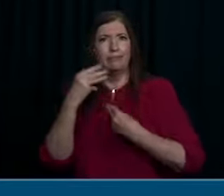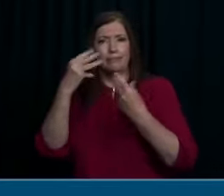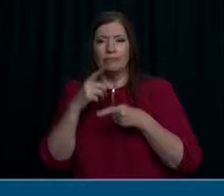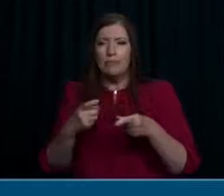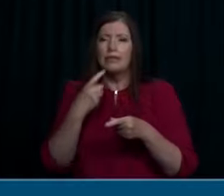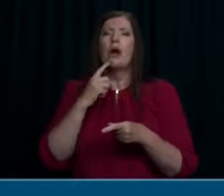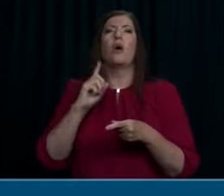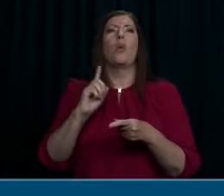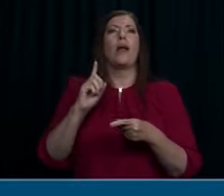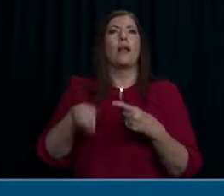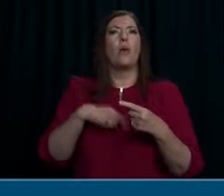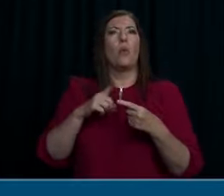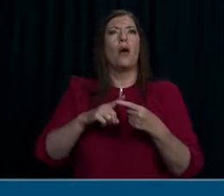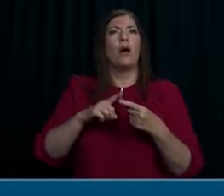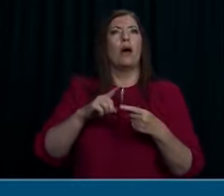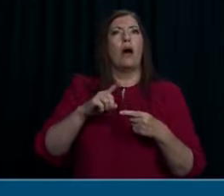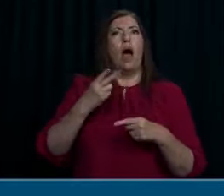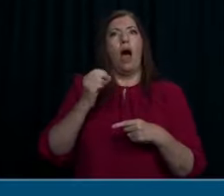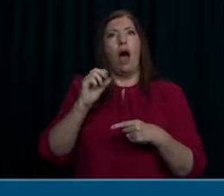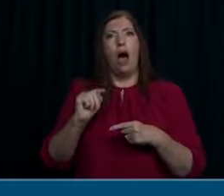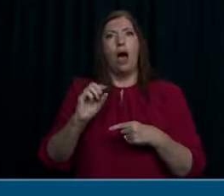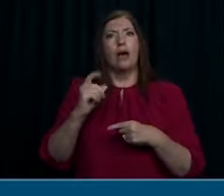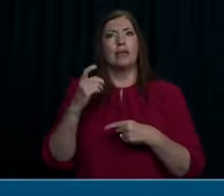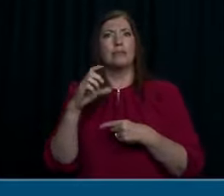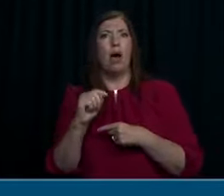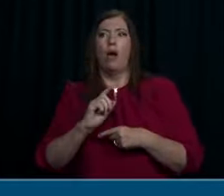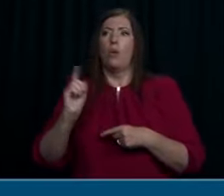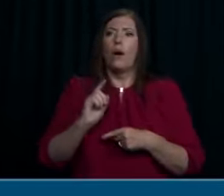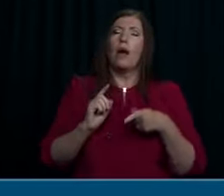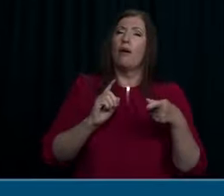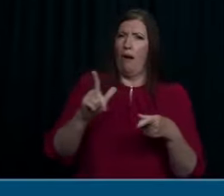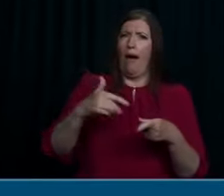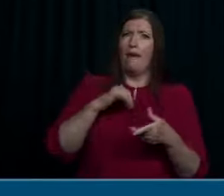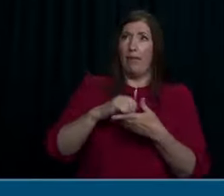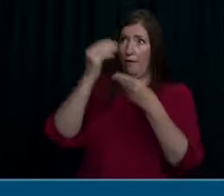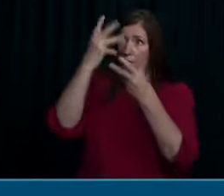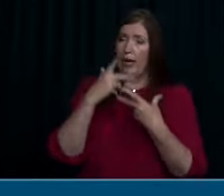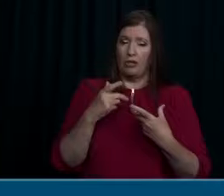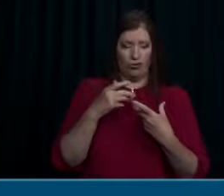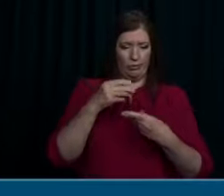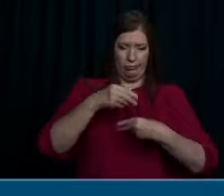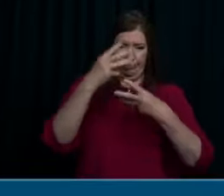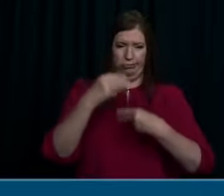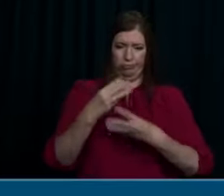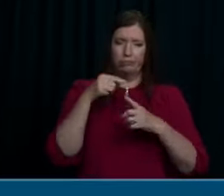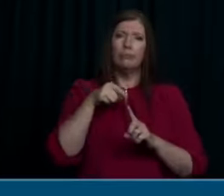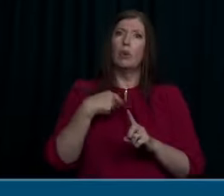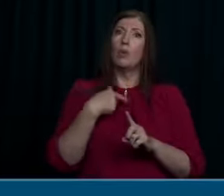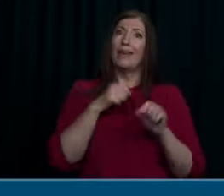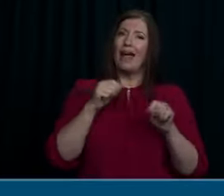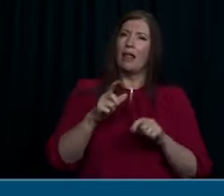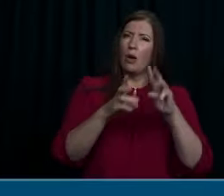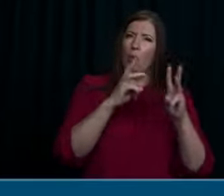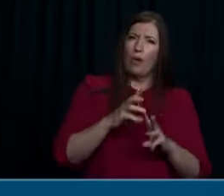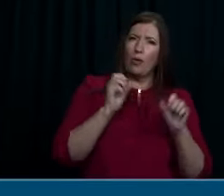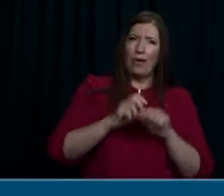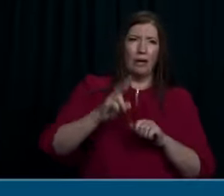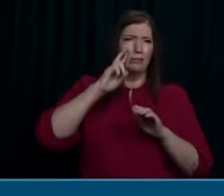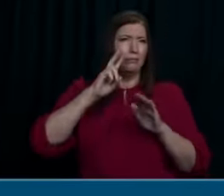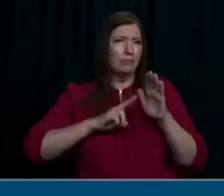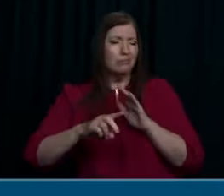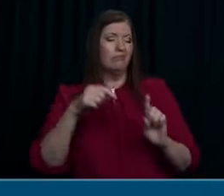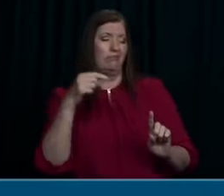going to be and where they're going to be. Having that data on hand at least allows us to kind of, like the weather, prescribe, hey, there's going to be an